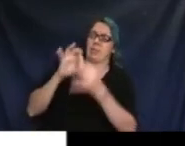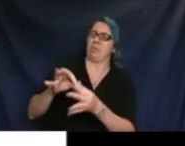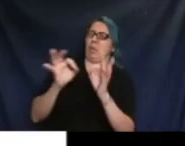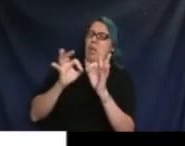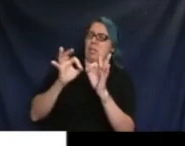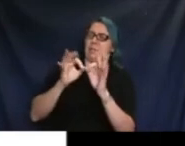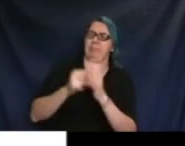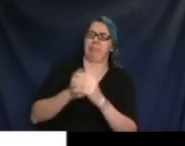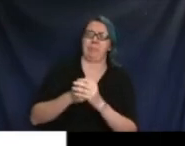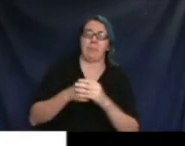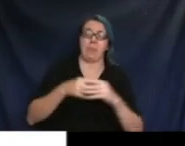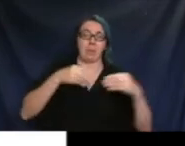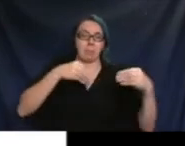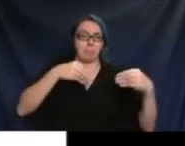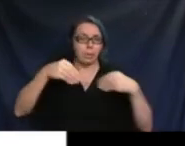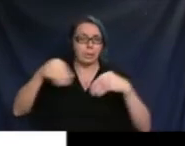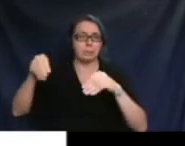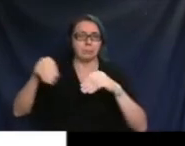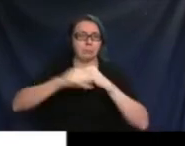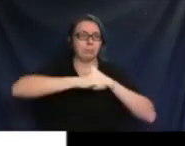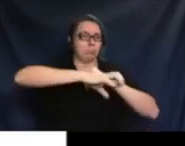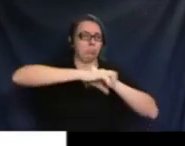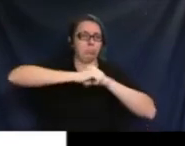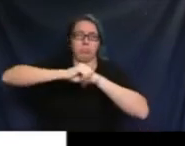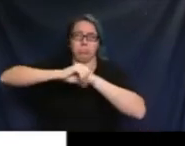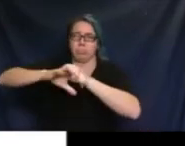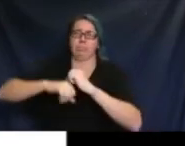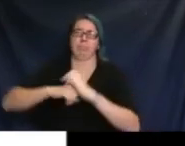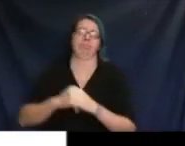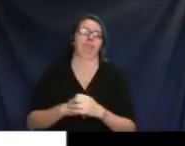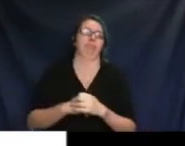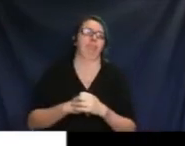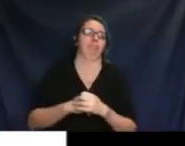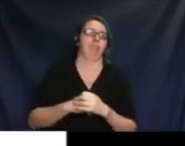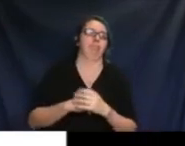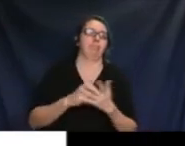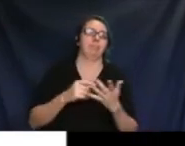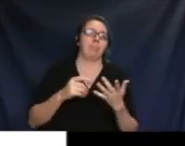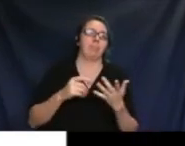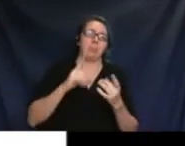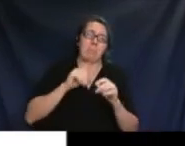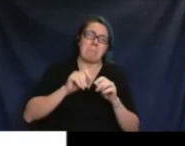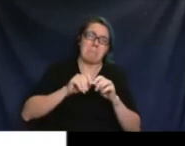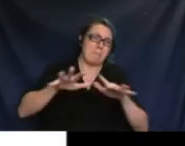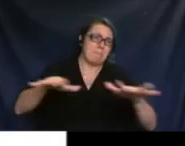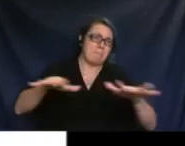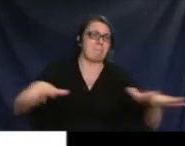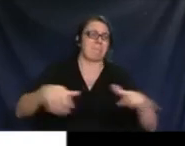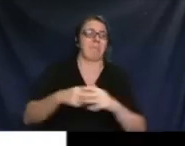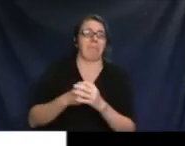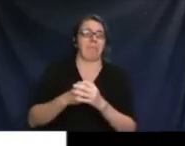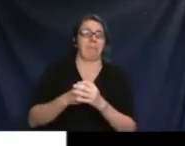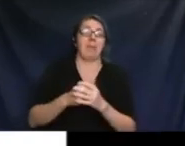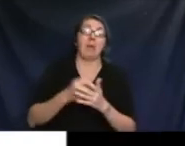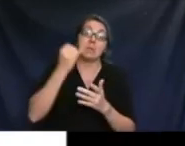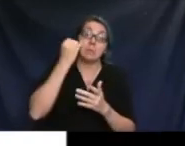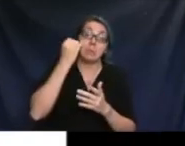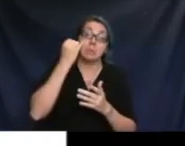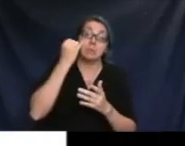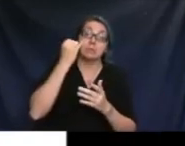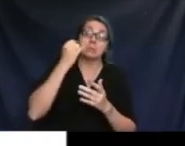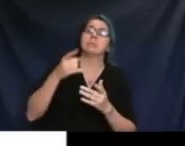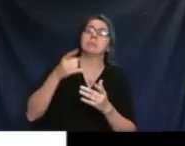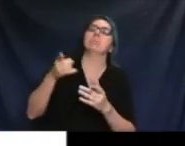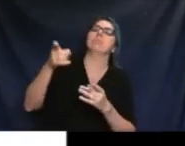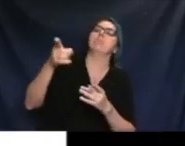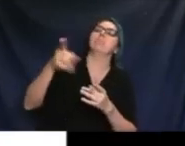PR security and etc. on a large scale. In meeting with interested parties with larger sites, they are asking about